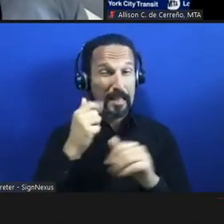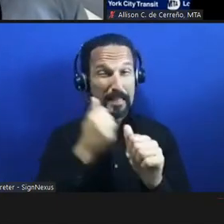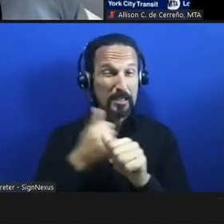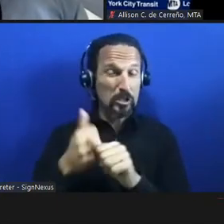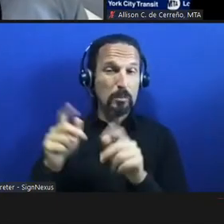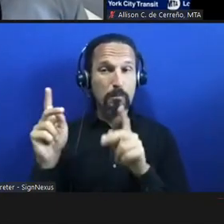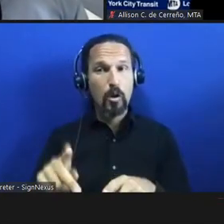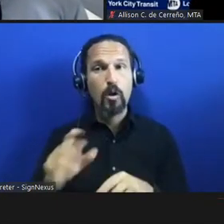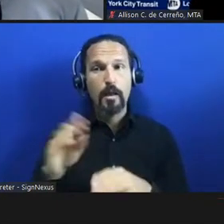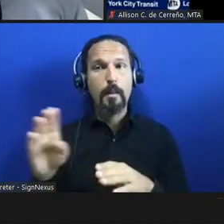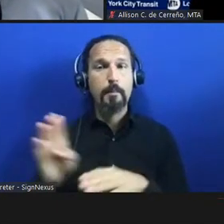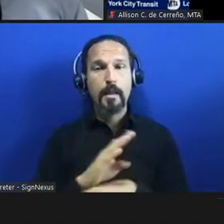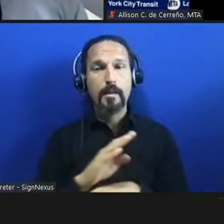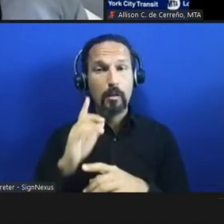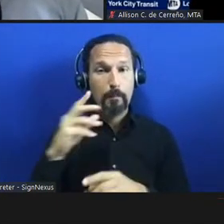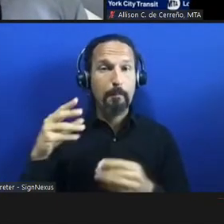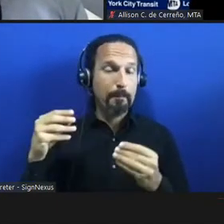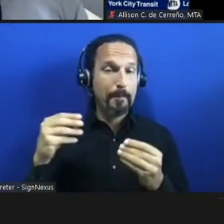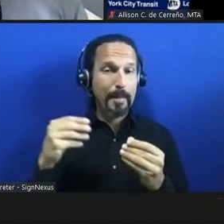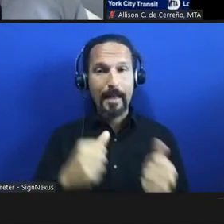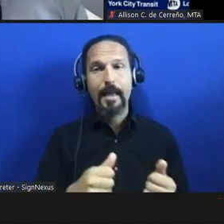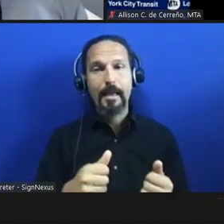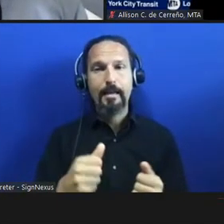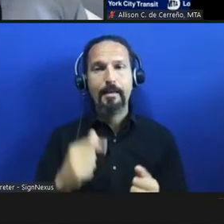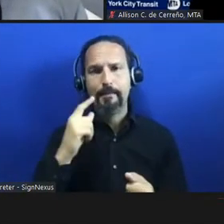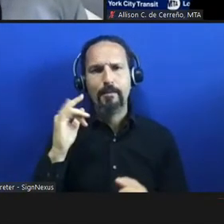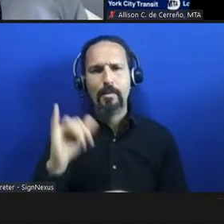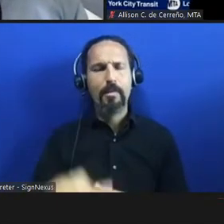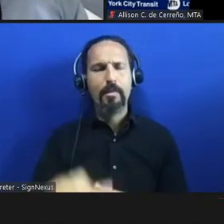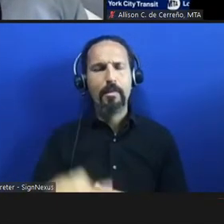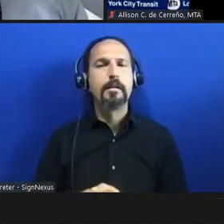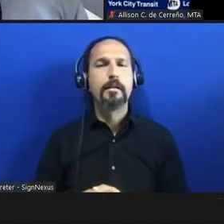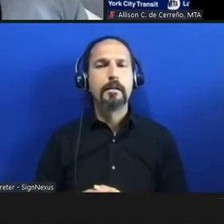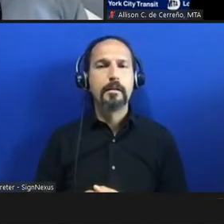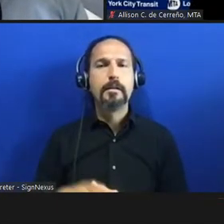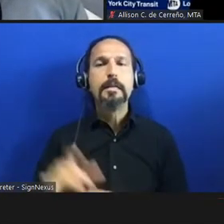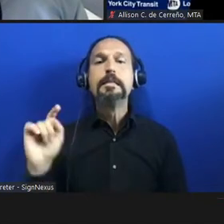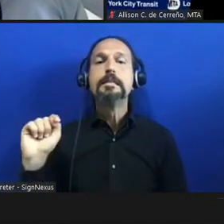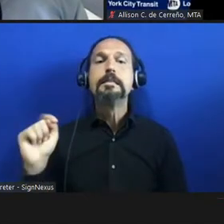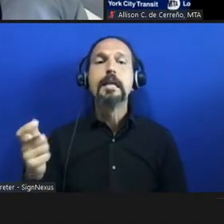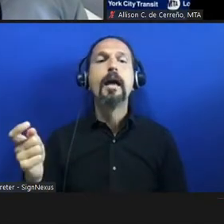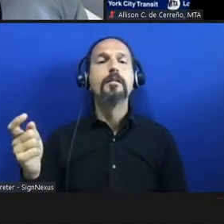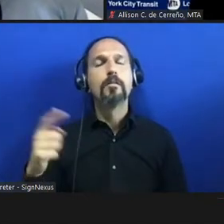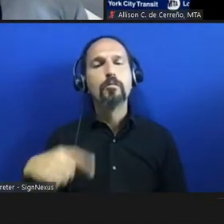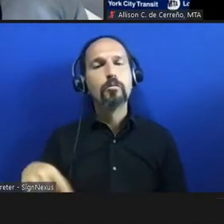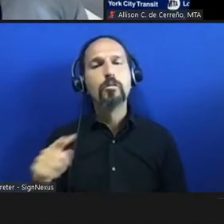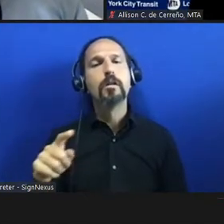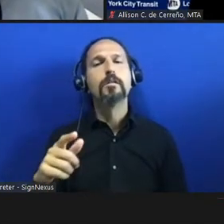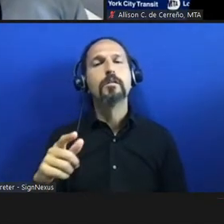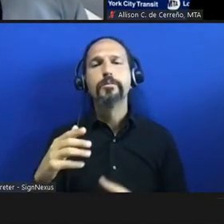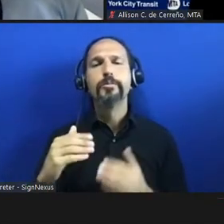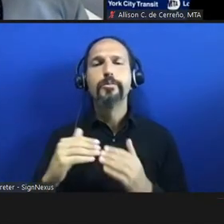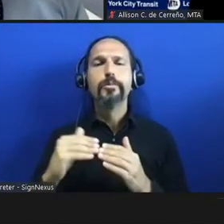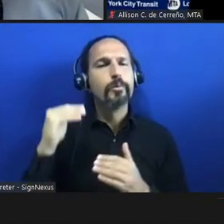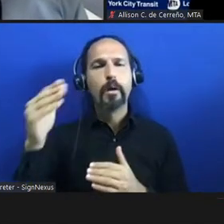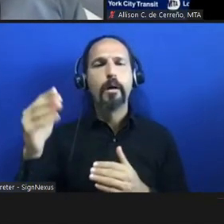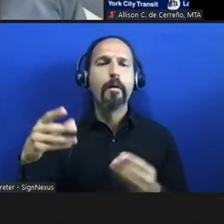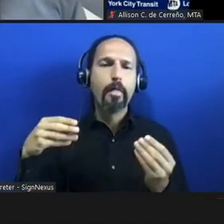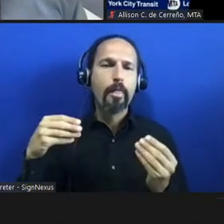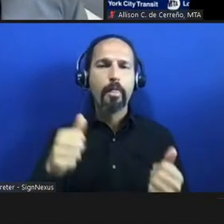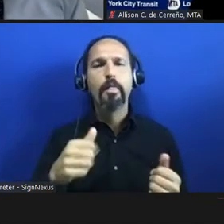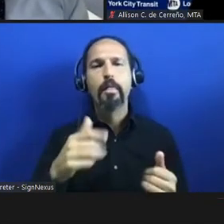and businesses to foot the bill in such an arbitrary manner taxpayers have already been pushed to the brink over the past few years